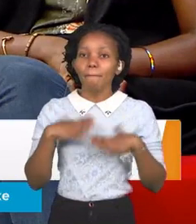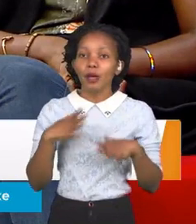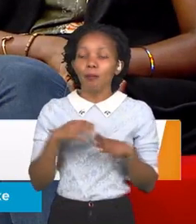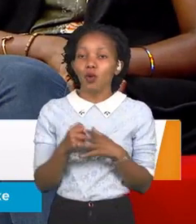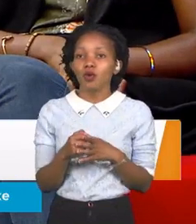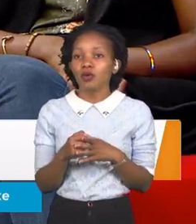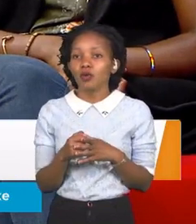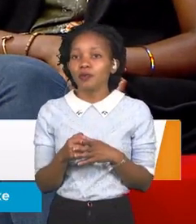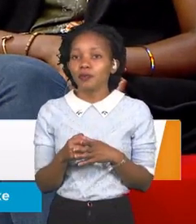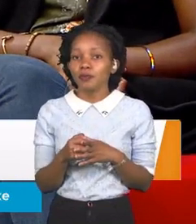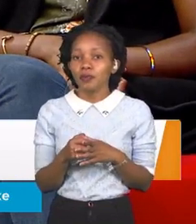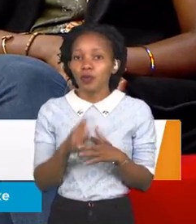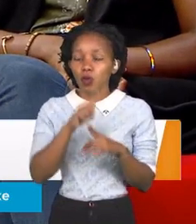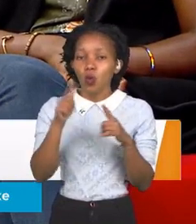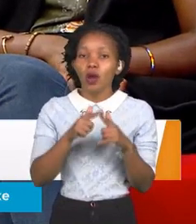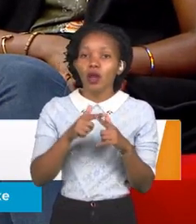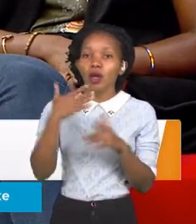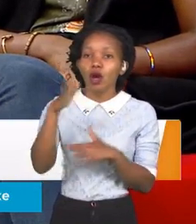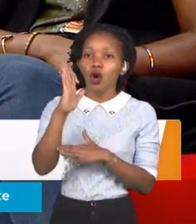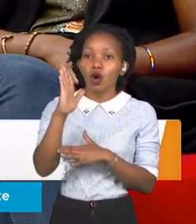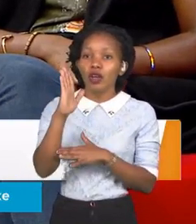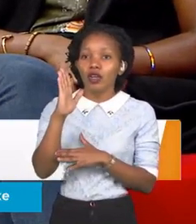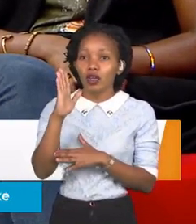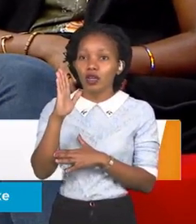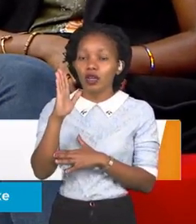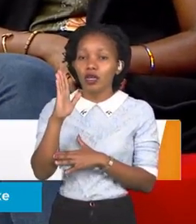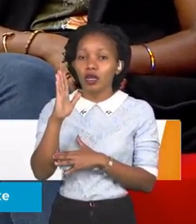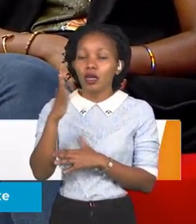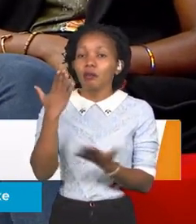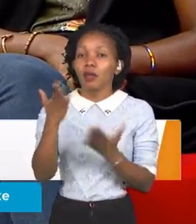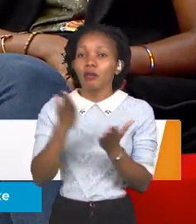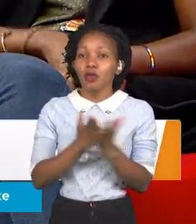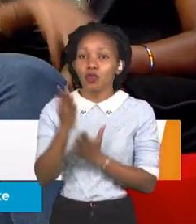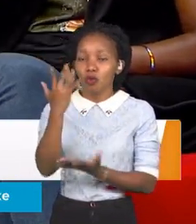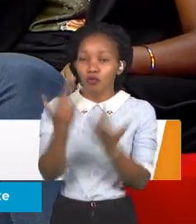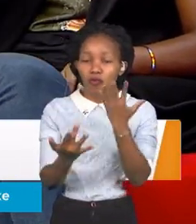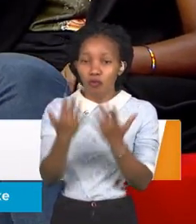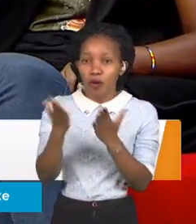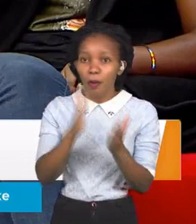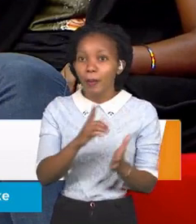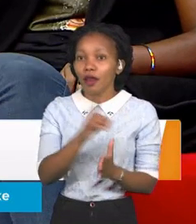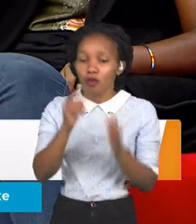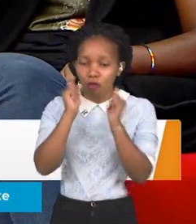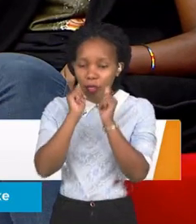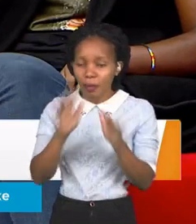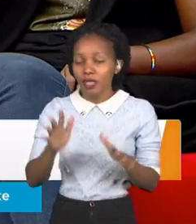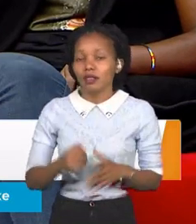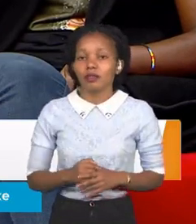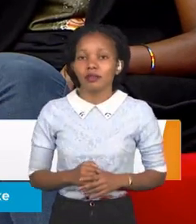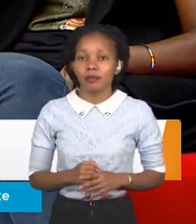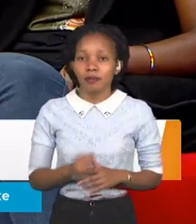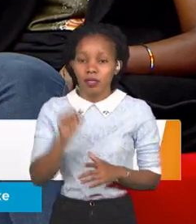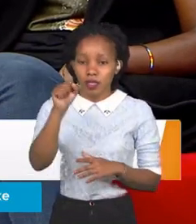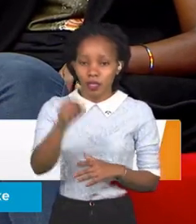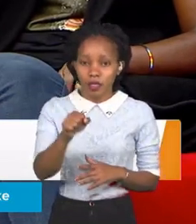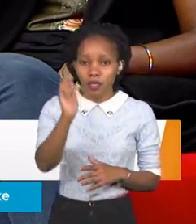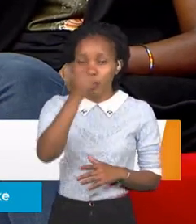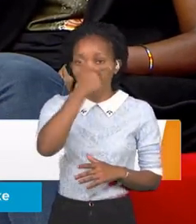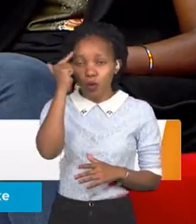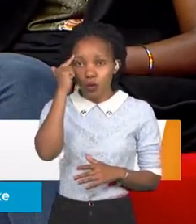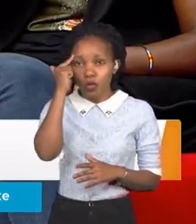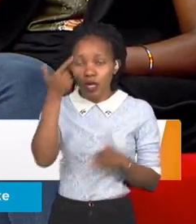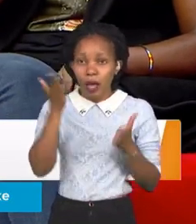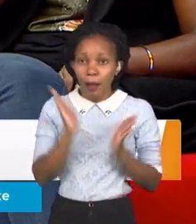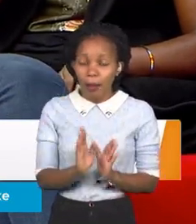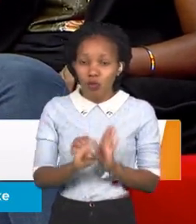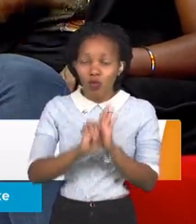people mm-hmm. for when God will put you through the fire to prepare you for the blessing. Mm-hmm. Mm-hmm. Because somebody